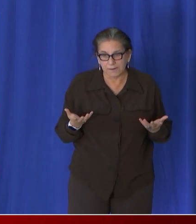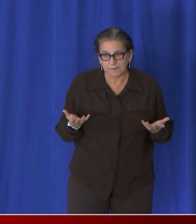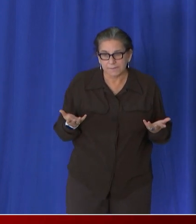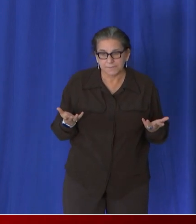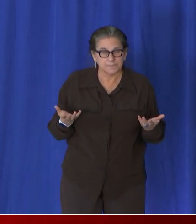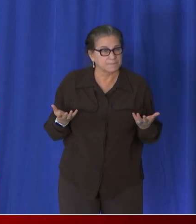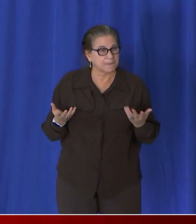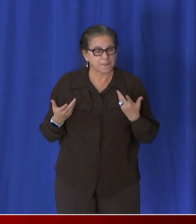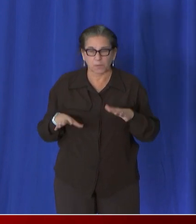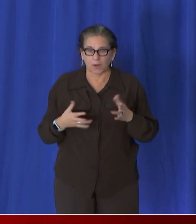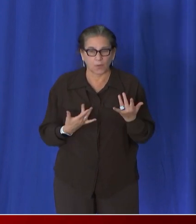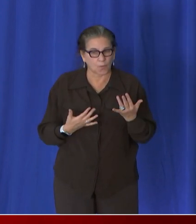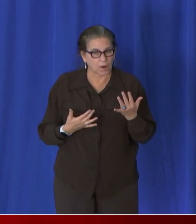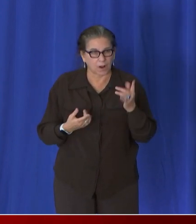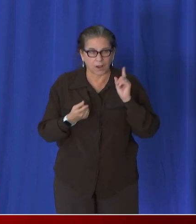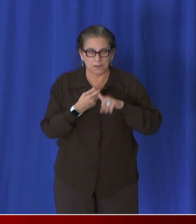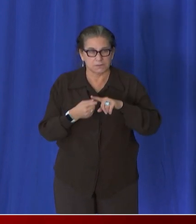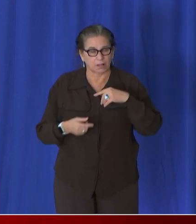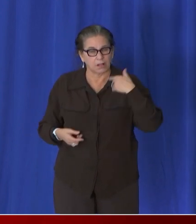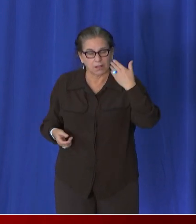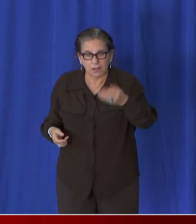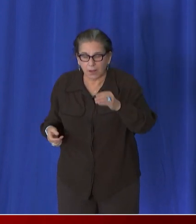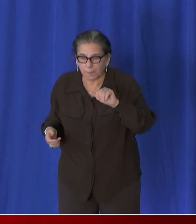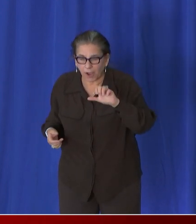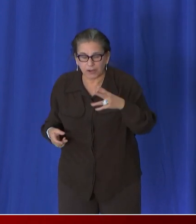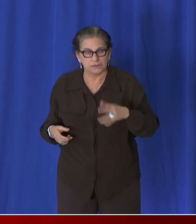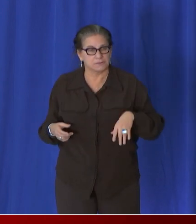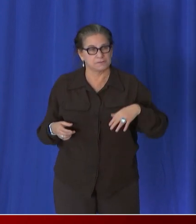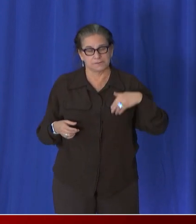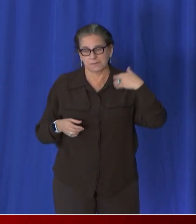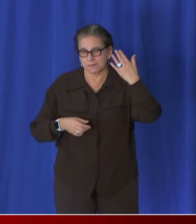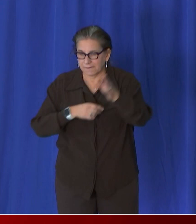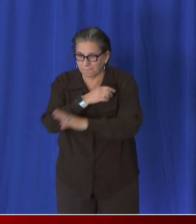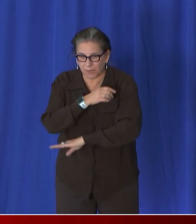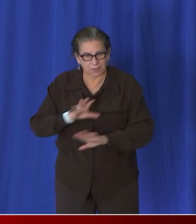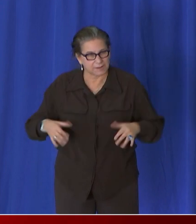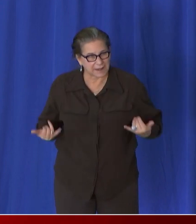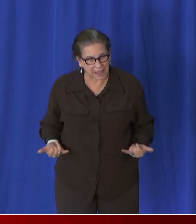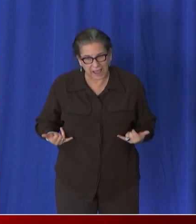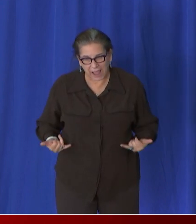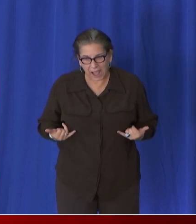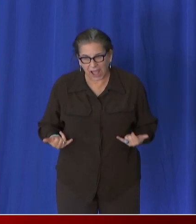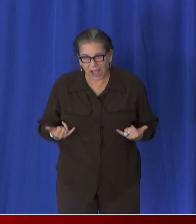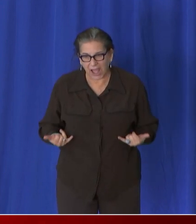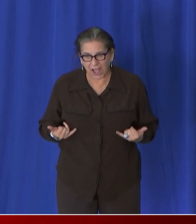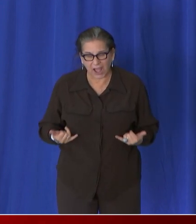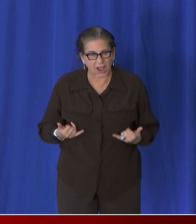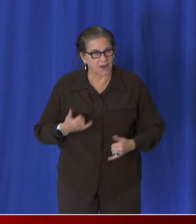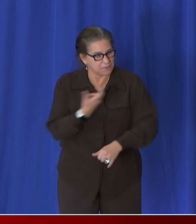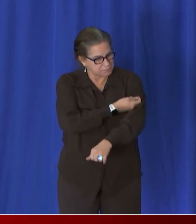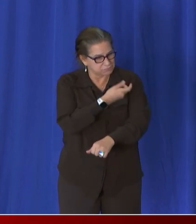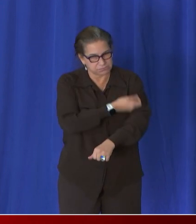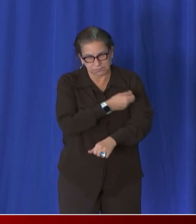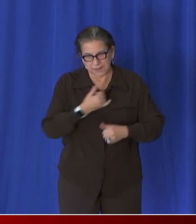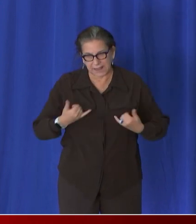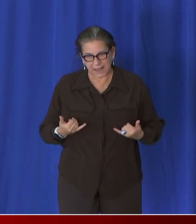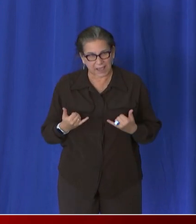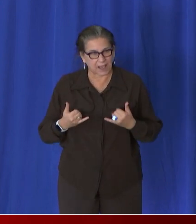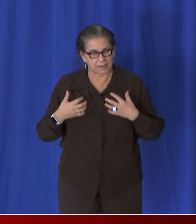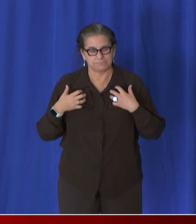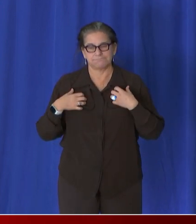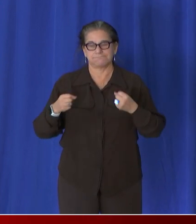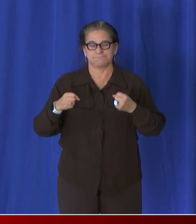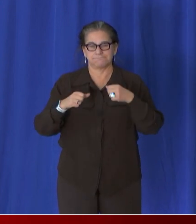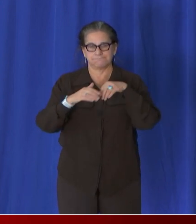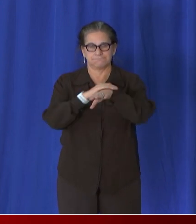ready for school in the fall, but you're going to have 6 months of the benefit of being protected from this virus